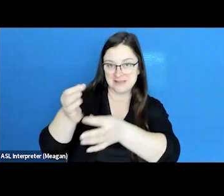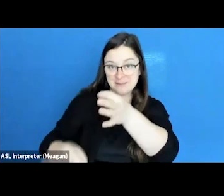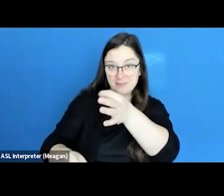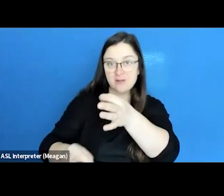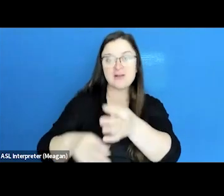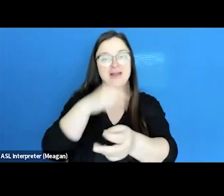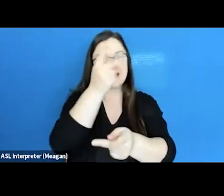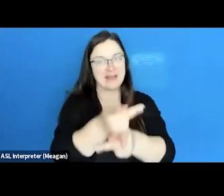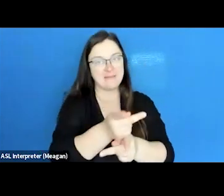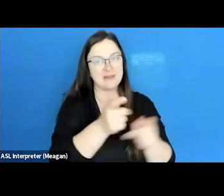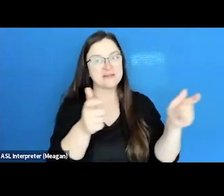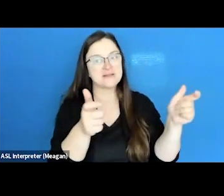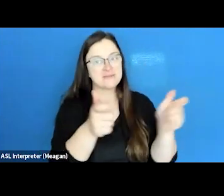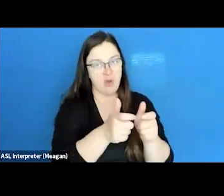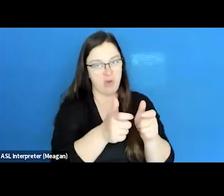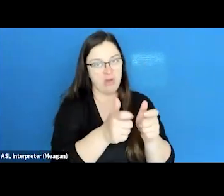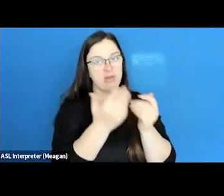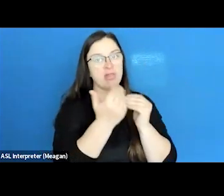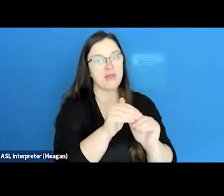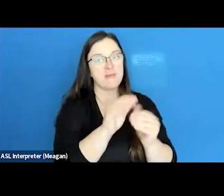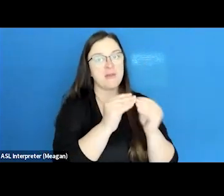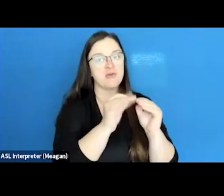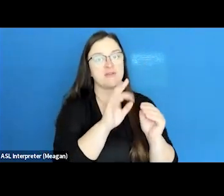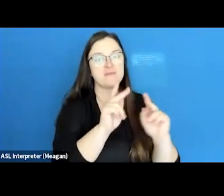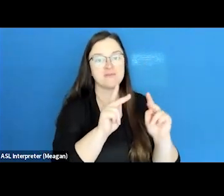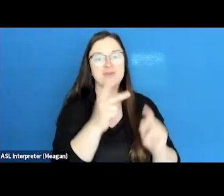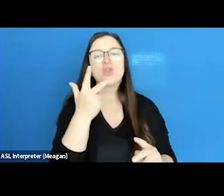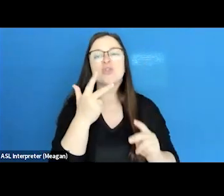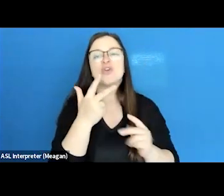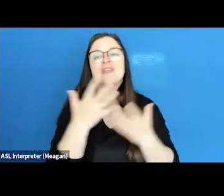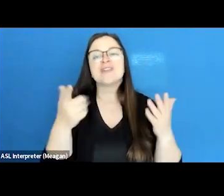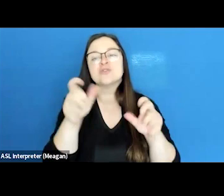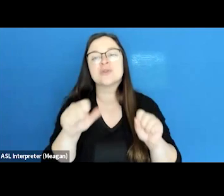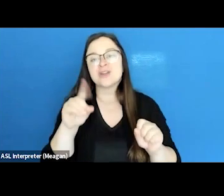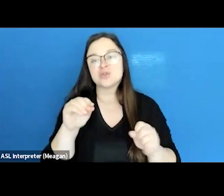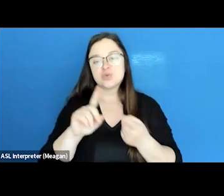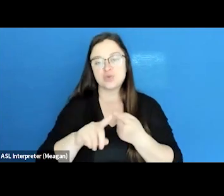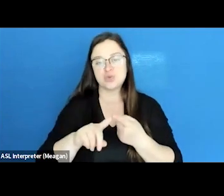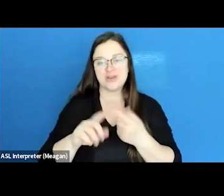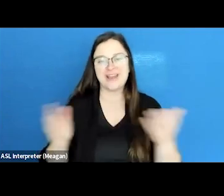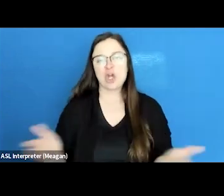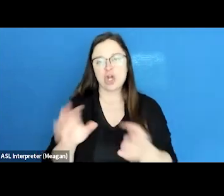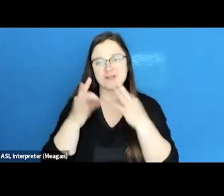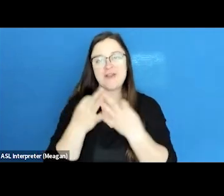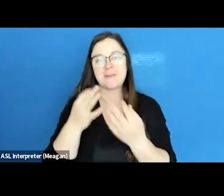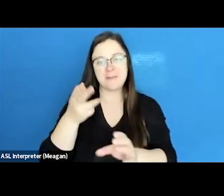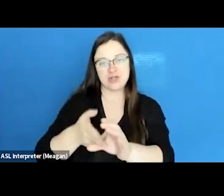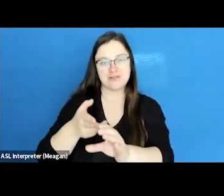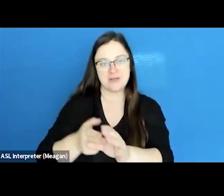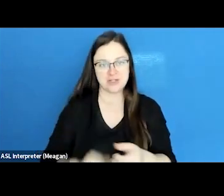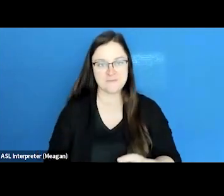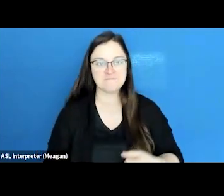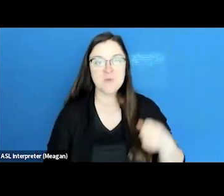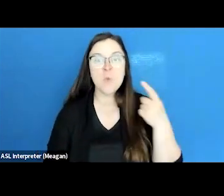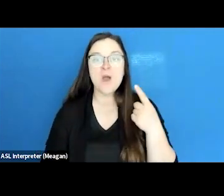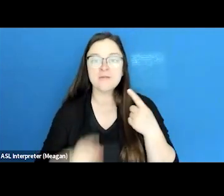small. There are 3 things you can do to ensure family participation in treatment courts. 1, identify